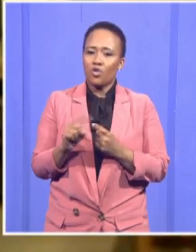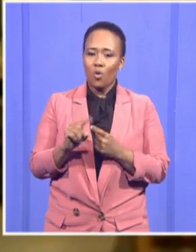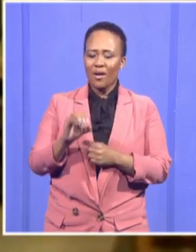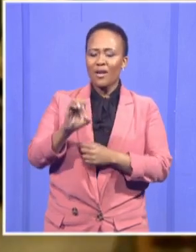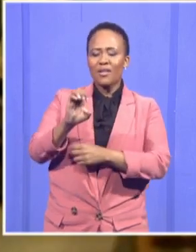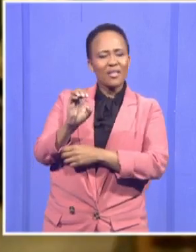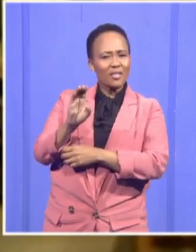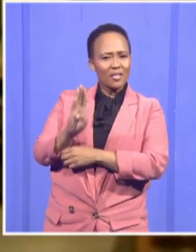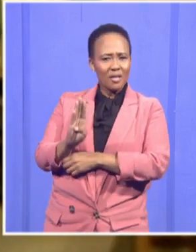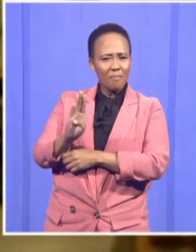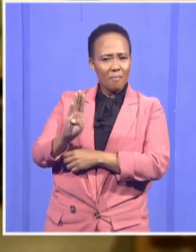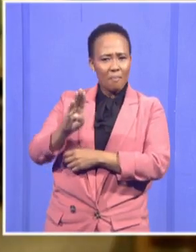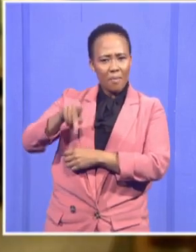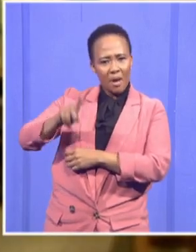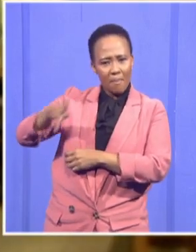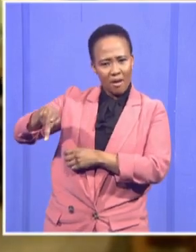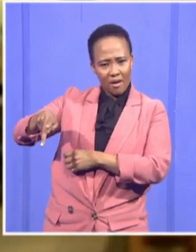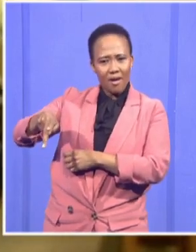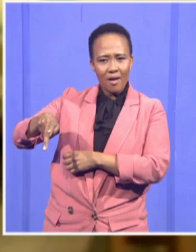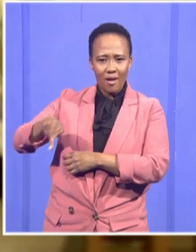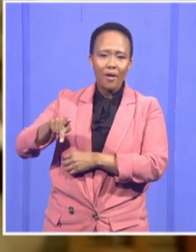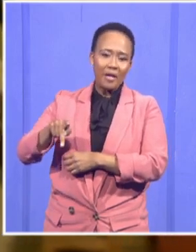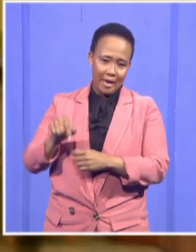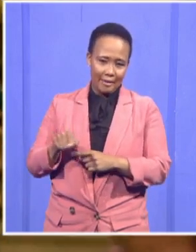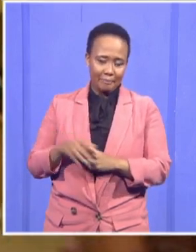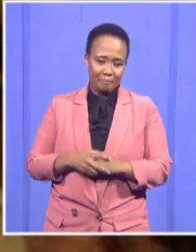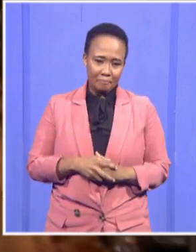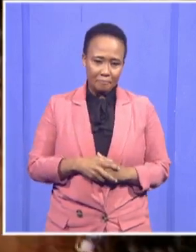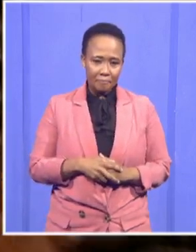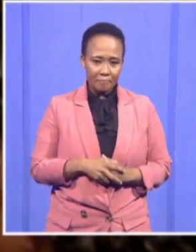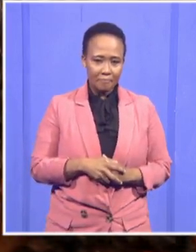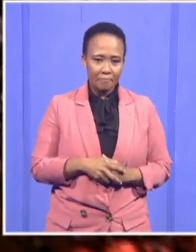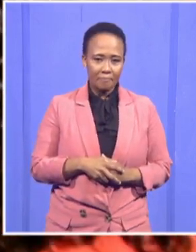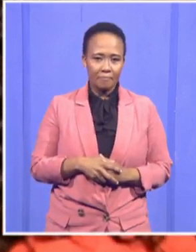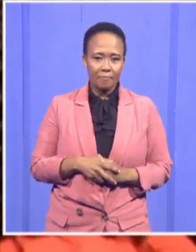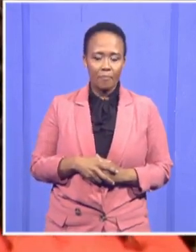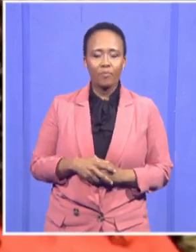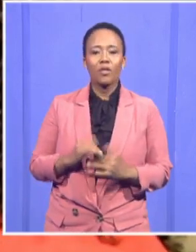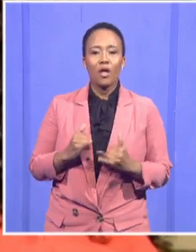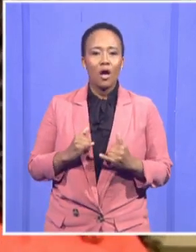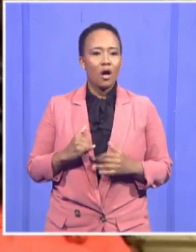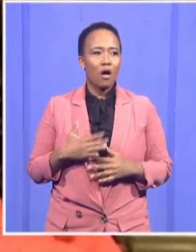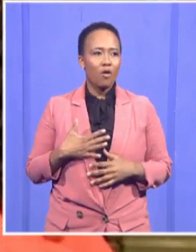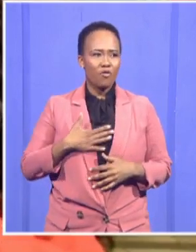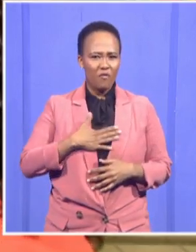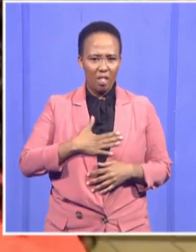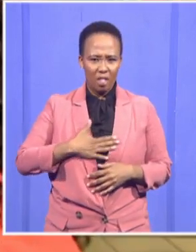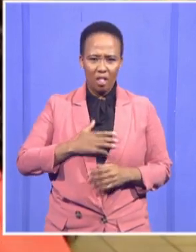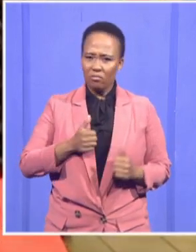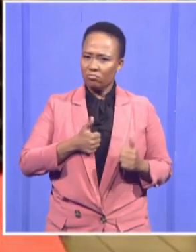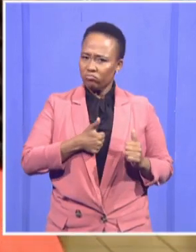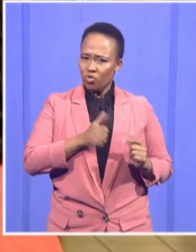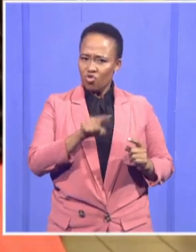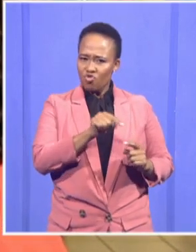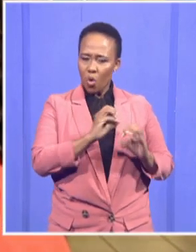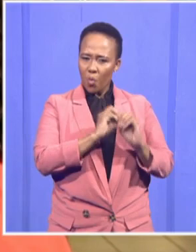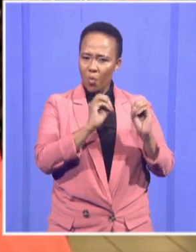running next week. You've already indicated that your client is innocent. Do you feel that there's foul play? Is the